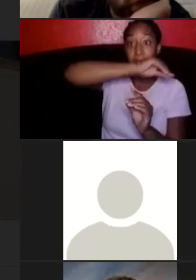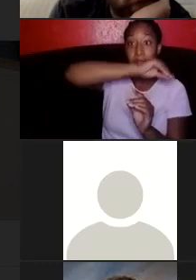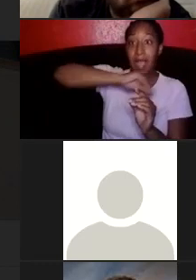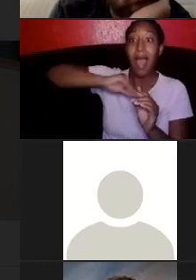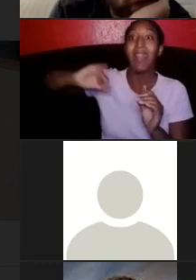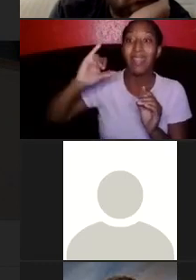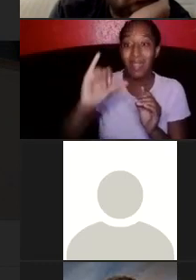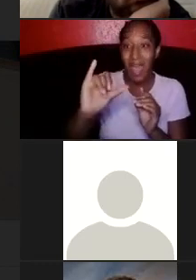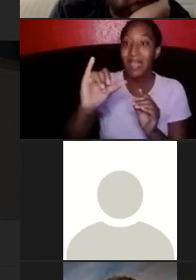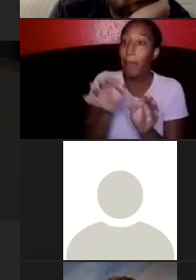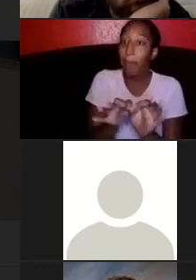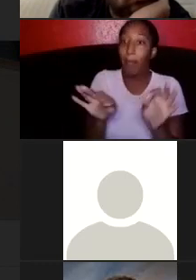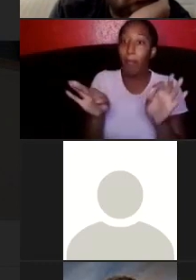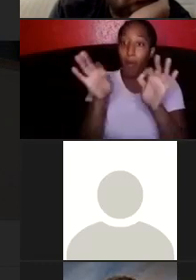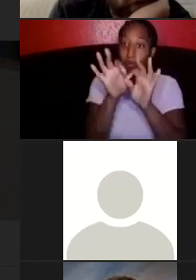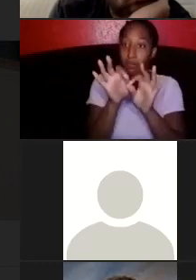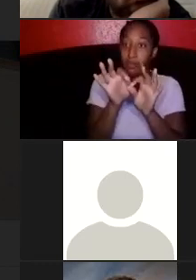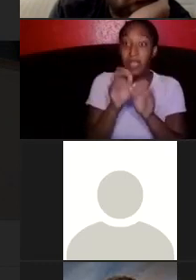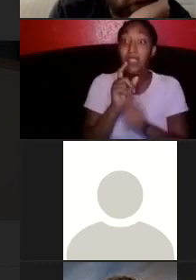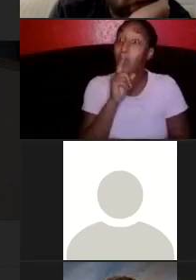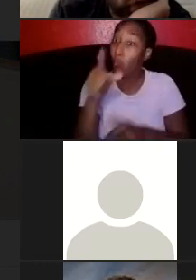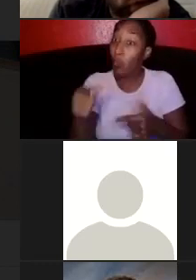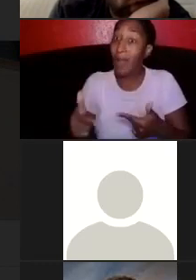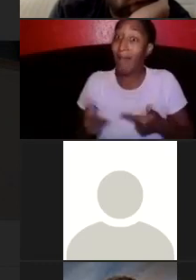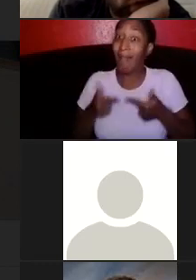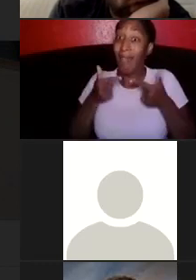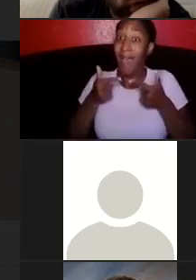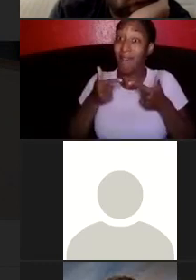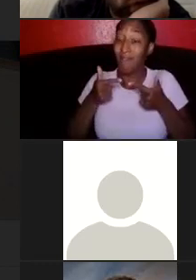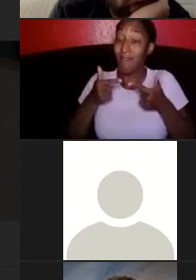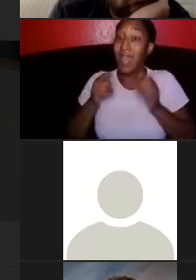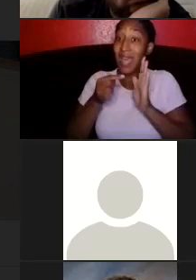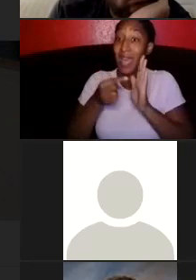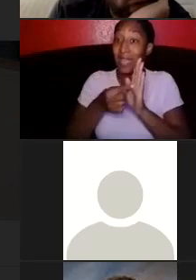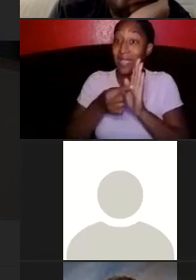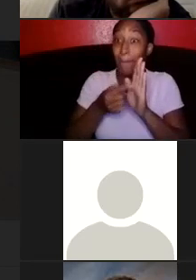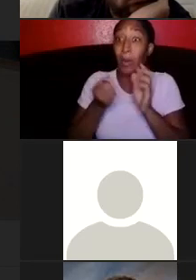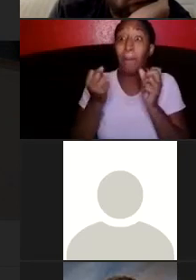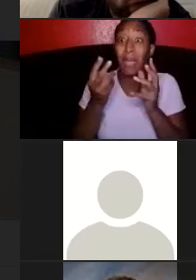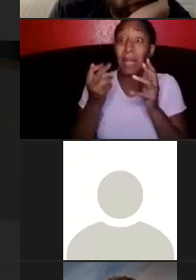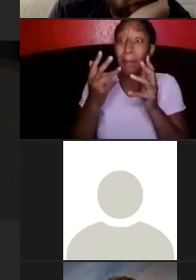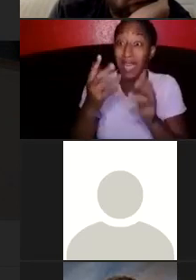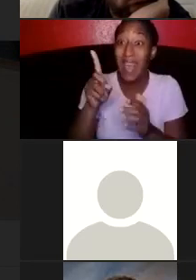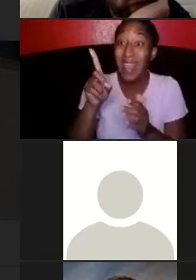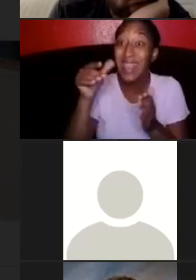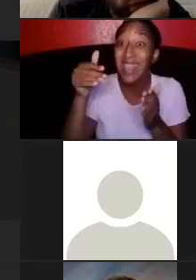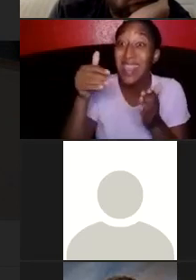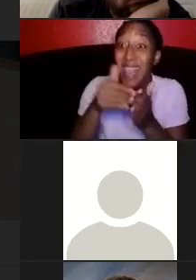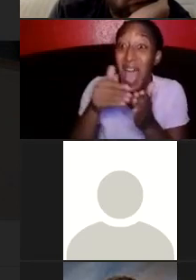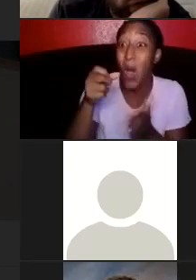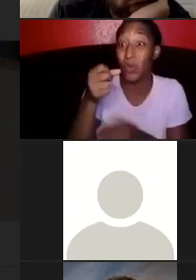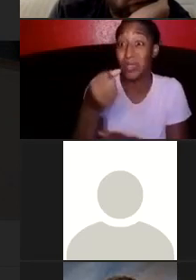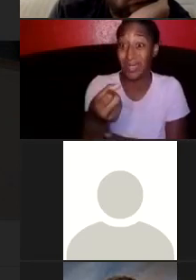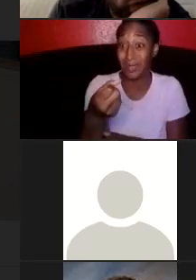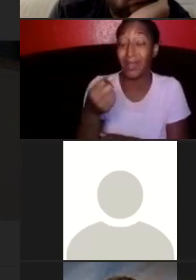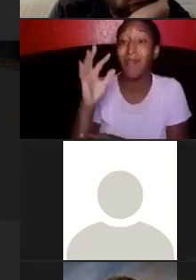realistic example because we have a lot of satellites orbiting the Earth now. I mean, thousands of them. If you you know, pay